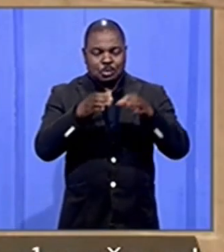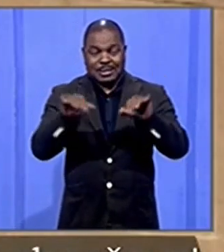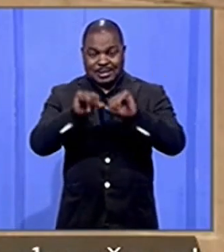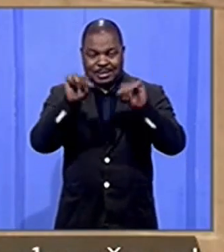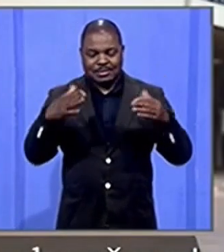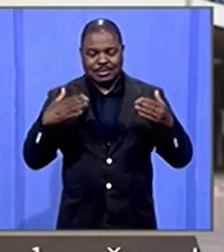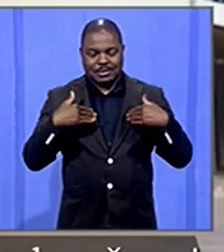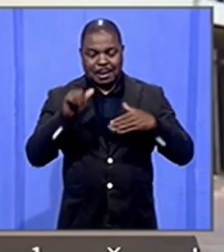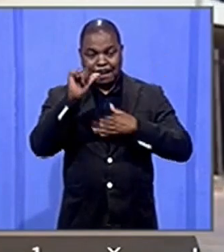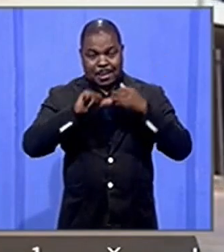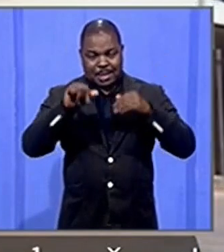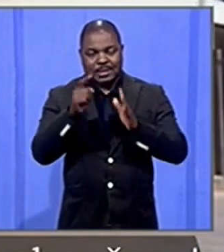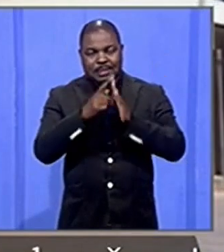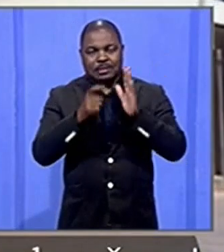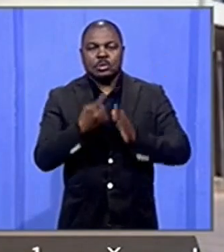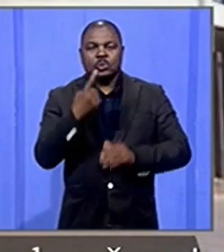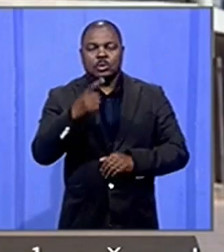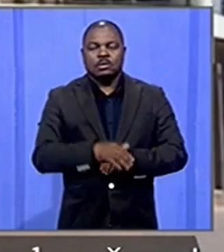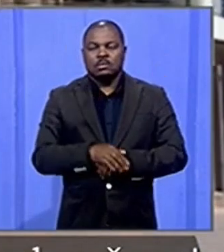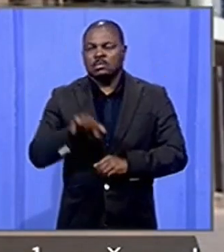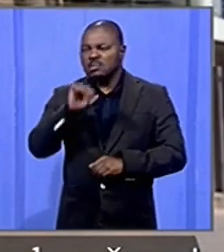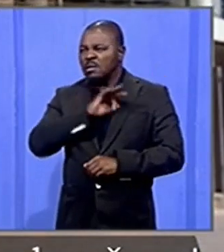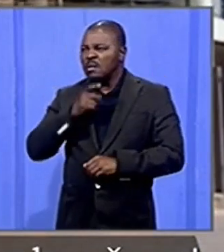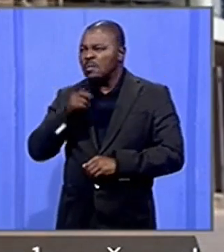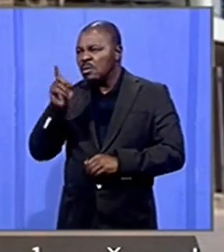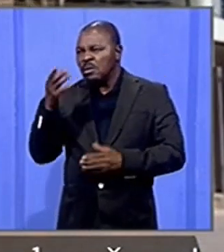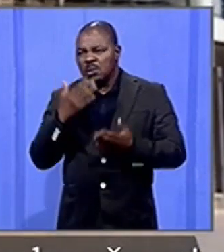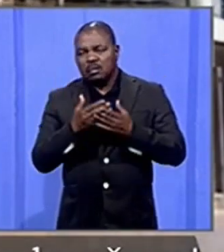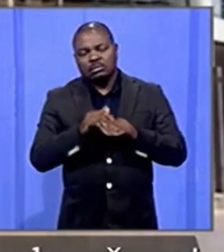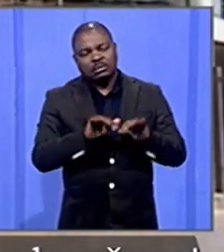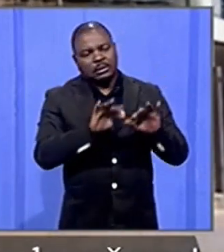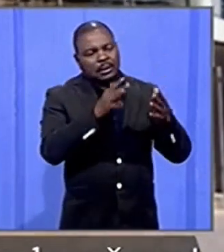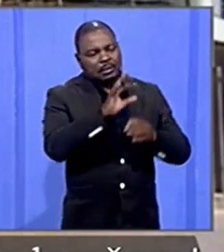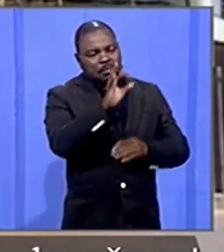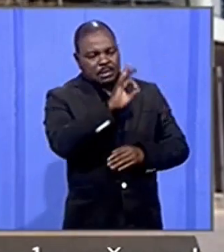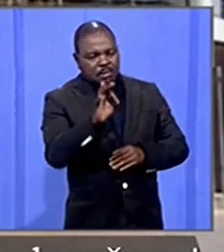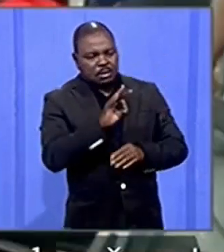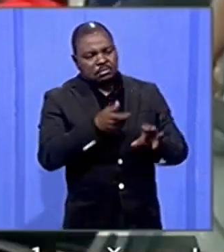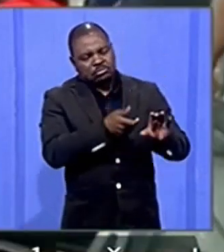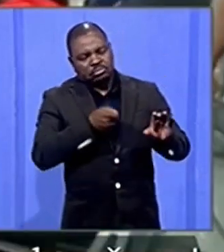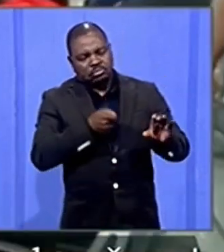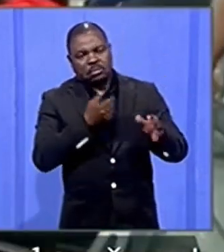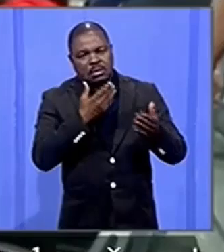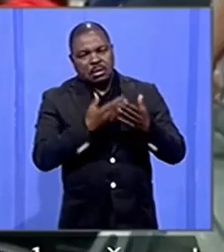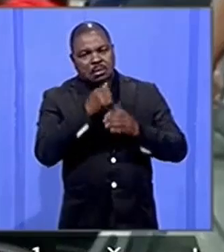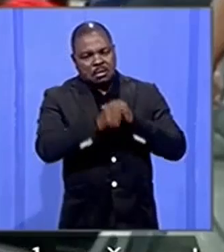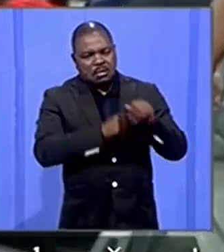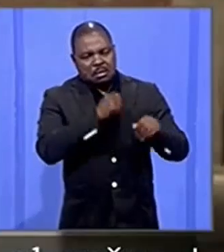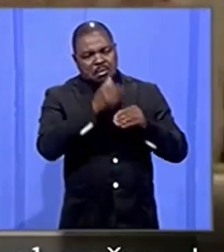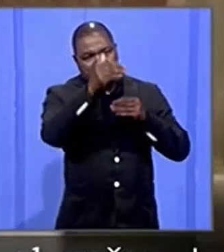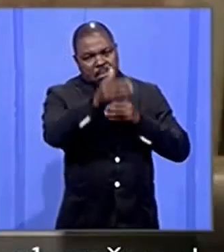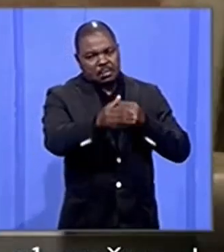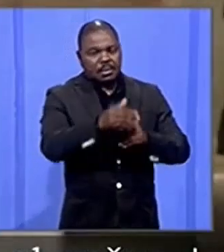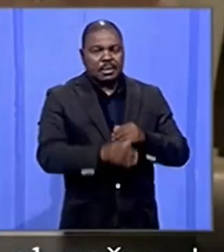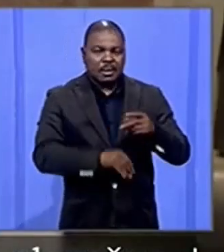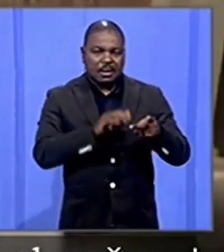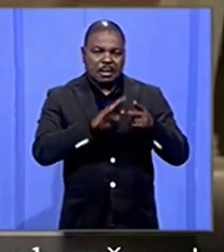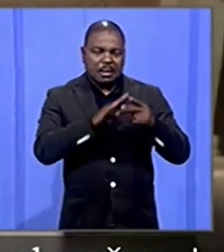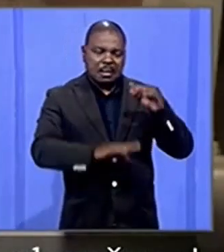pele kgweding ye. Le dumella bašomi go ntšha diperesente tše 10 go tšwa go penšene ya bona ka ngwaga e le go magomo a tšhelete ya go